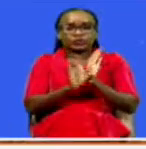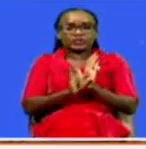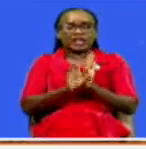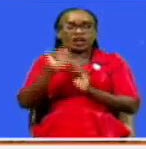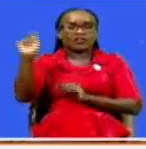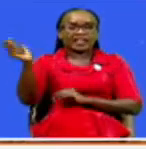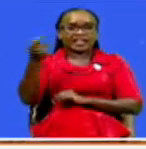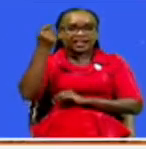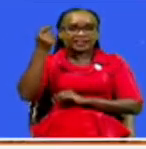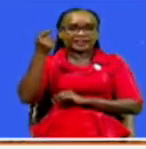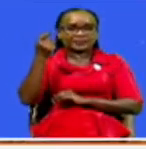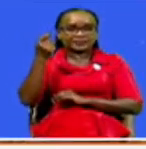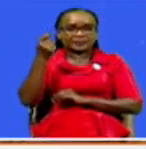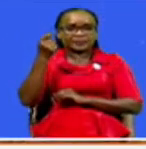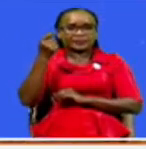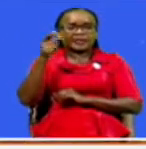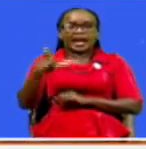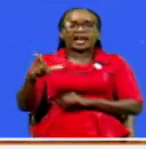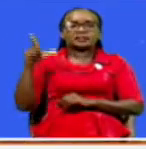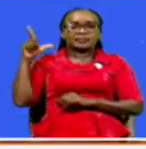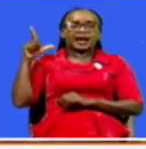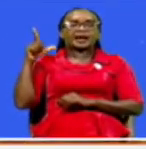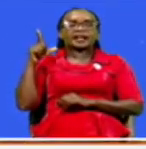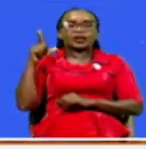and defend this constitution of Kenya